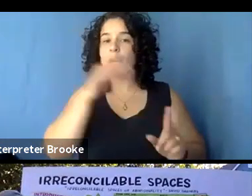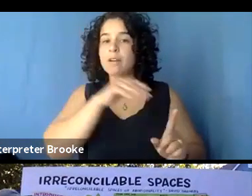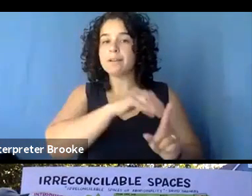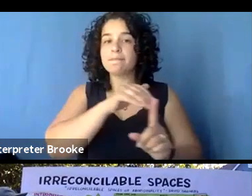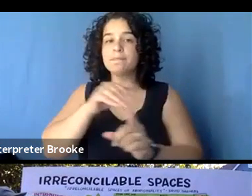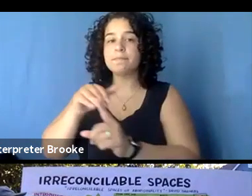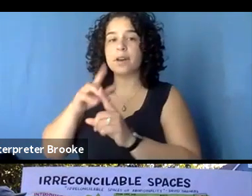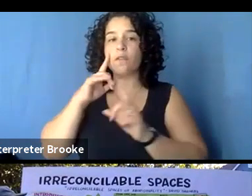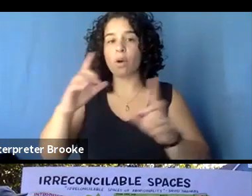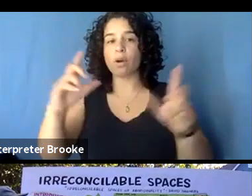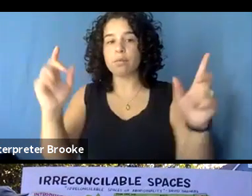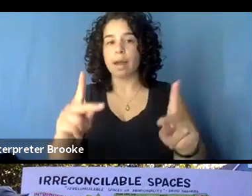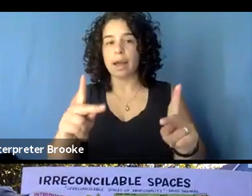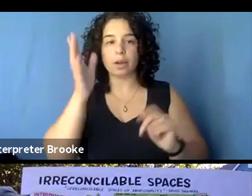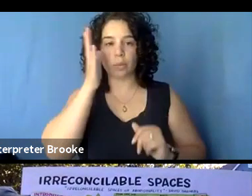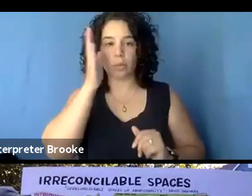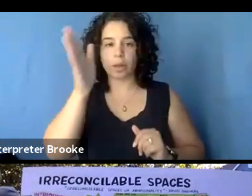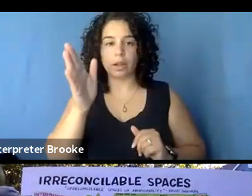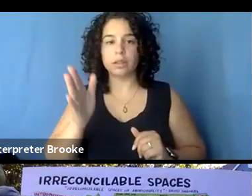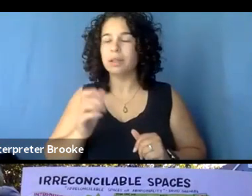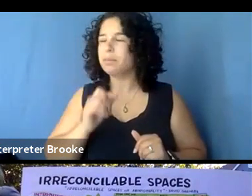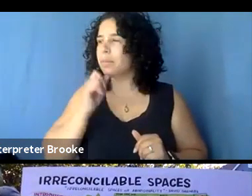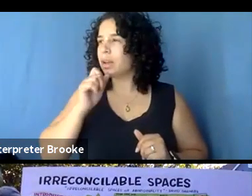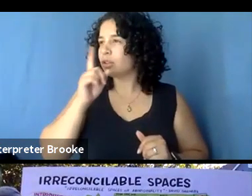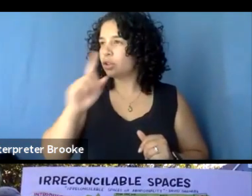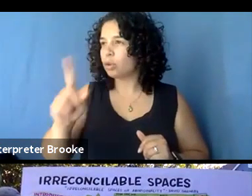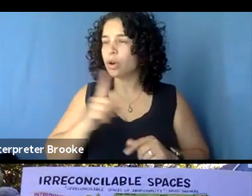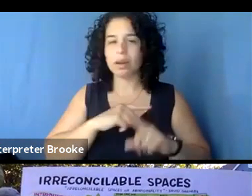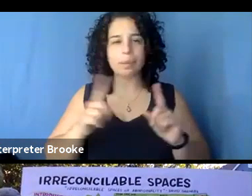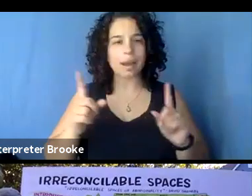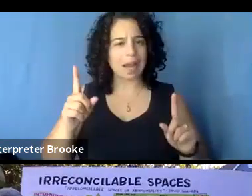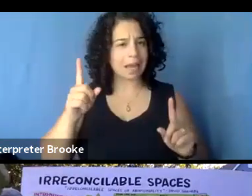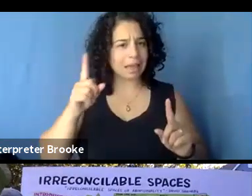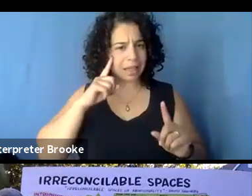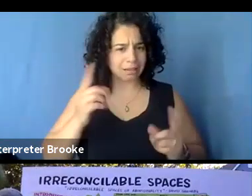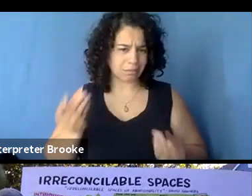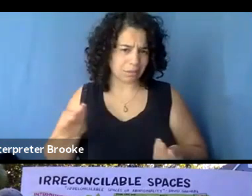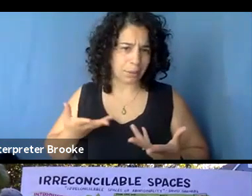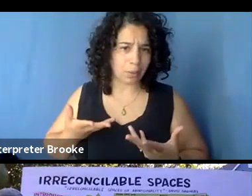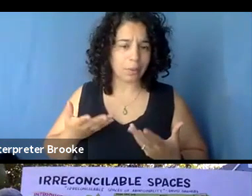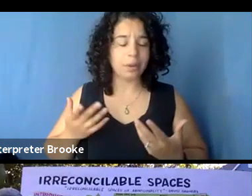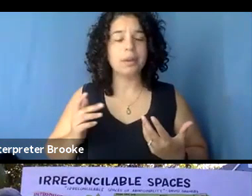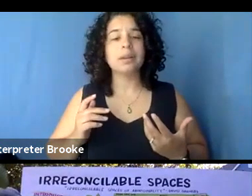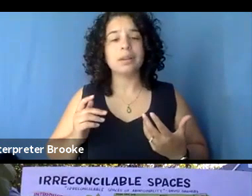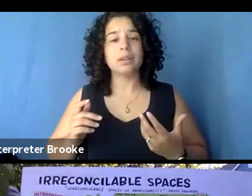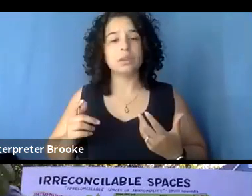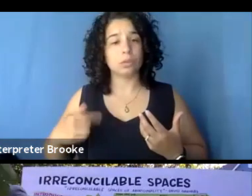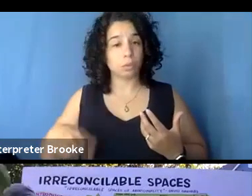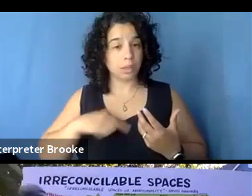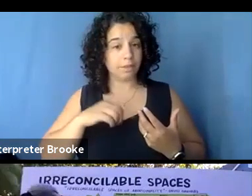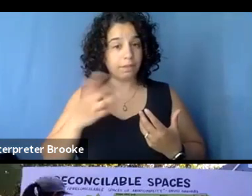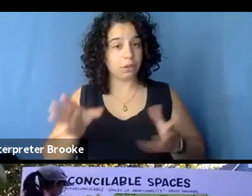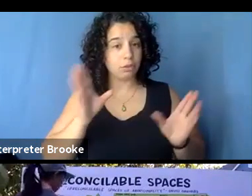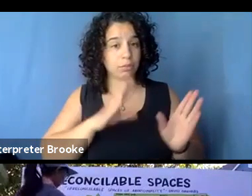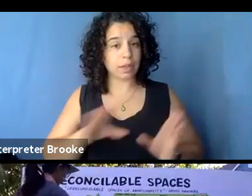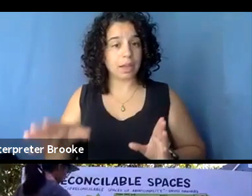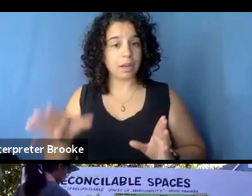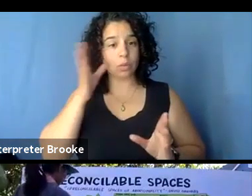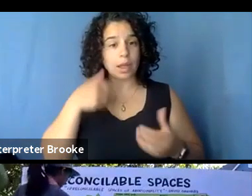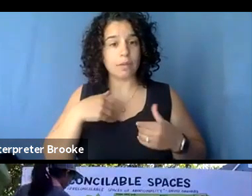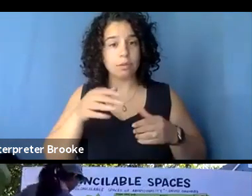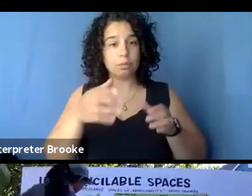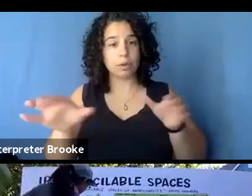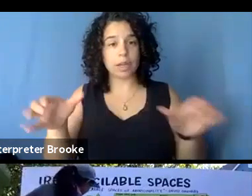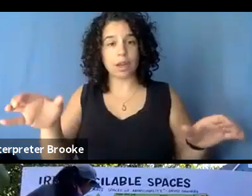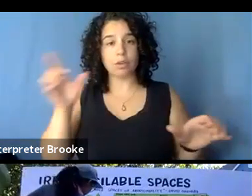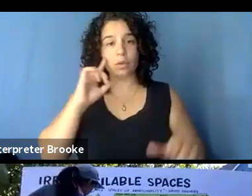And I believe, I'm not sure, but Mia and others can tell me this. I believe we've also planned a breakout room for our